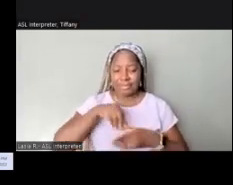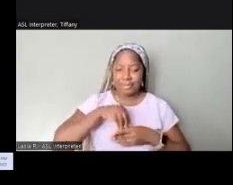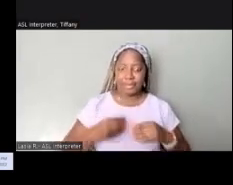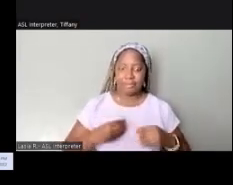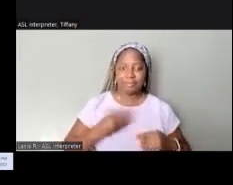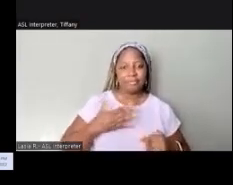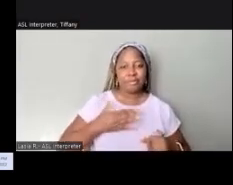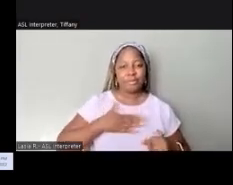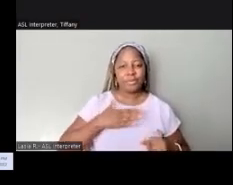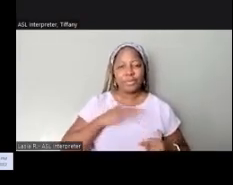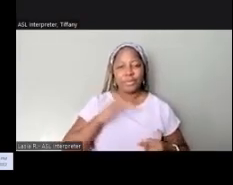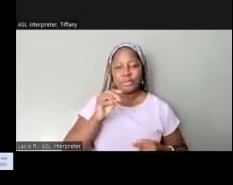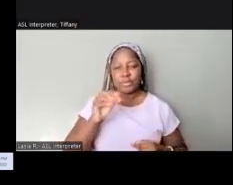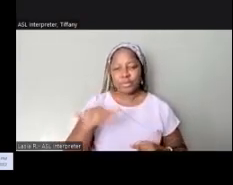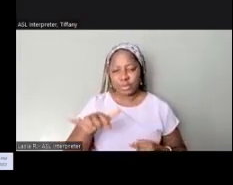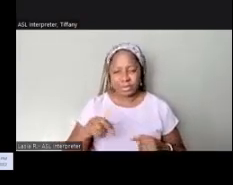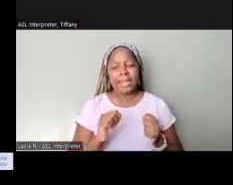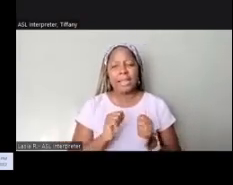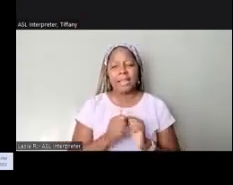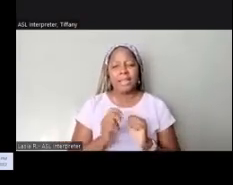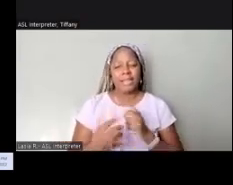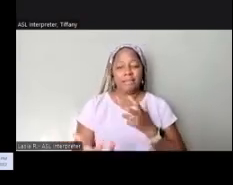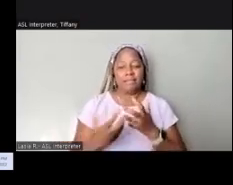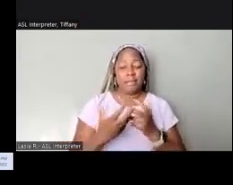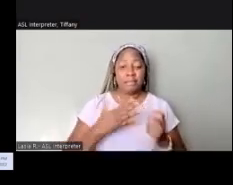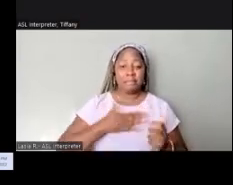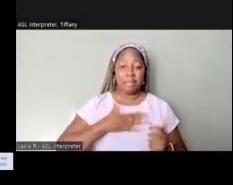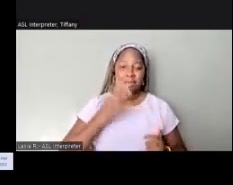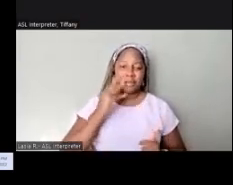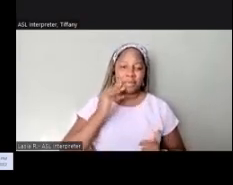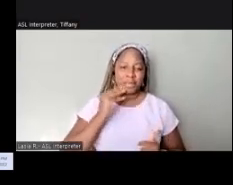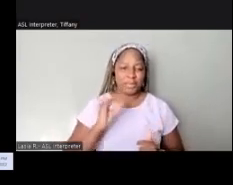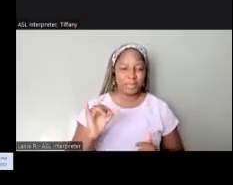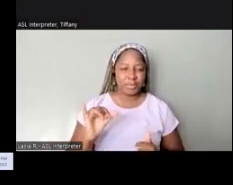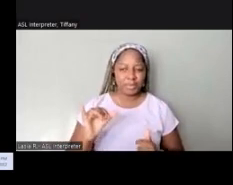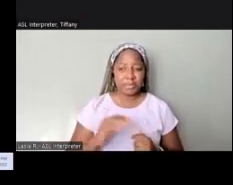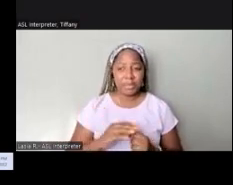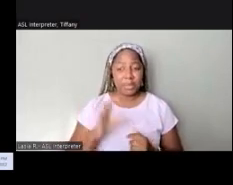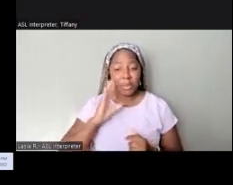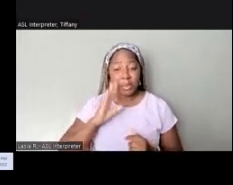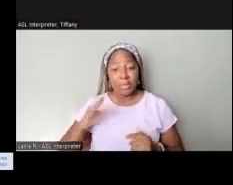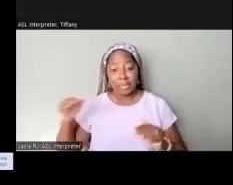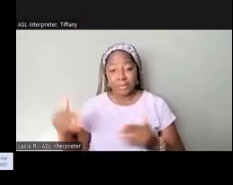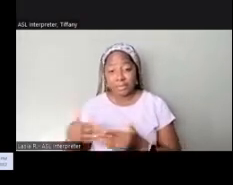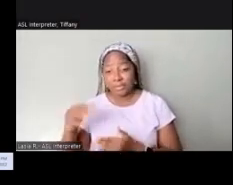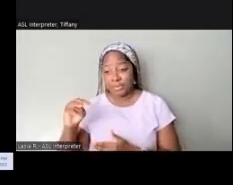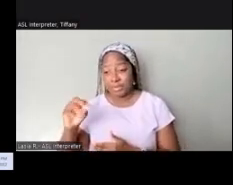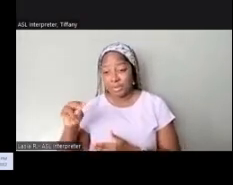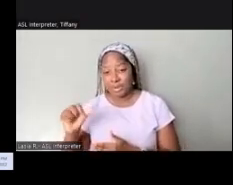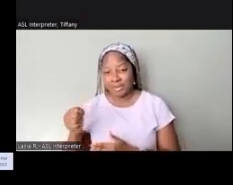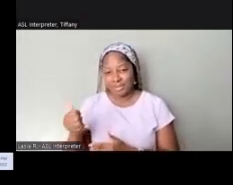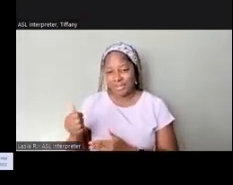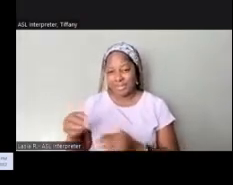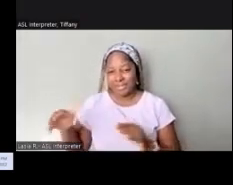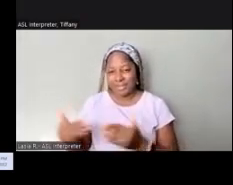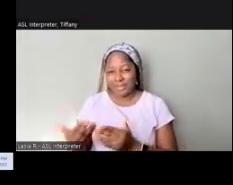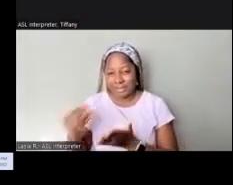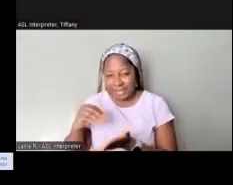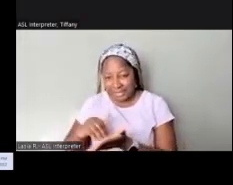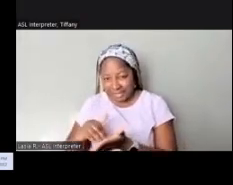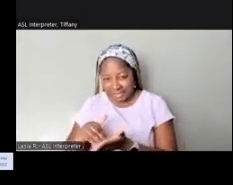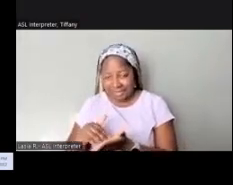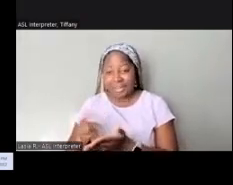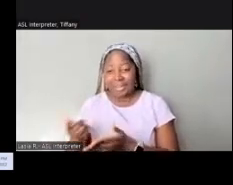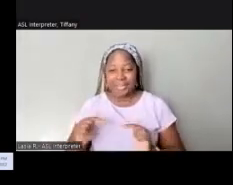communities and how they intersect with my own experience. I'm going to ask Mona to introduce herself, and then I'm going to ask you all to introduce yourselves to each